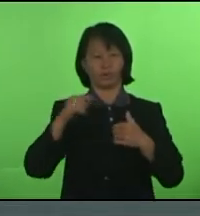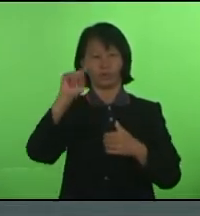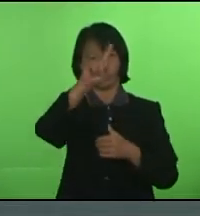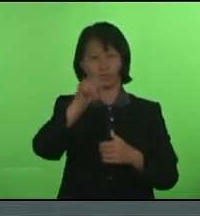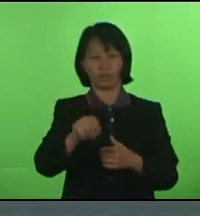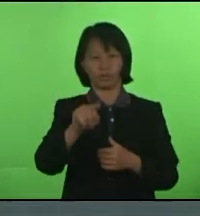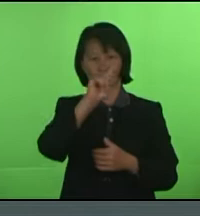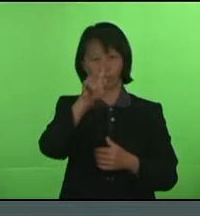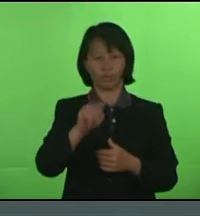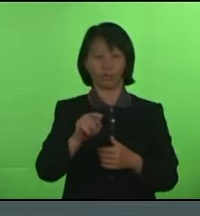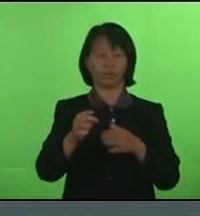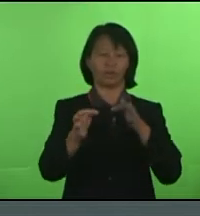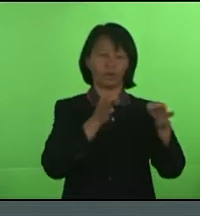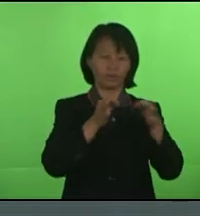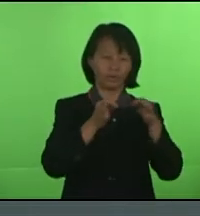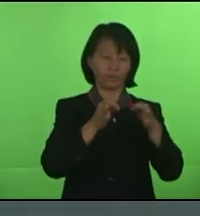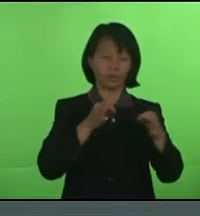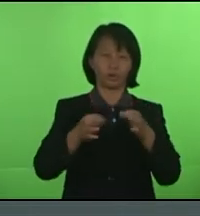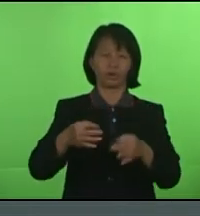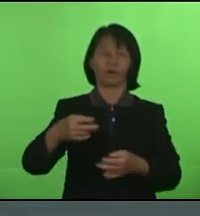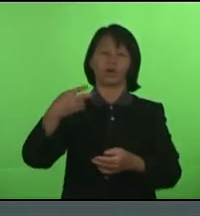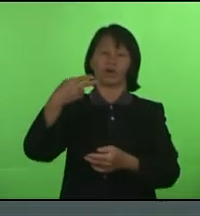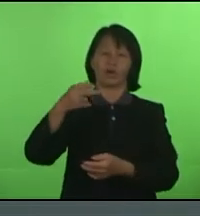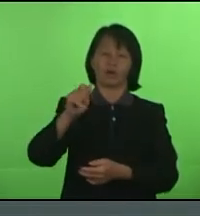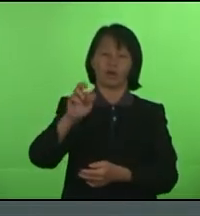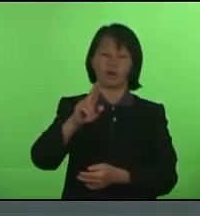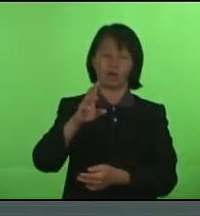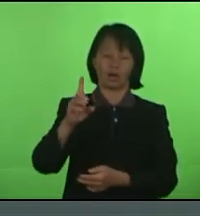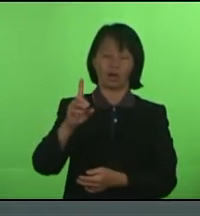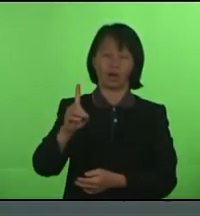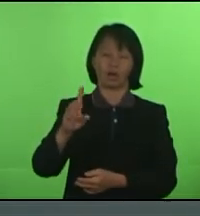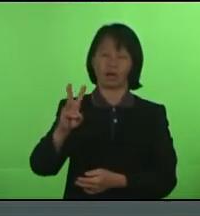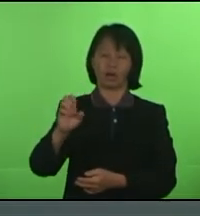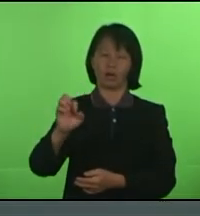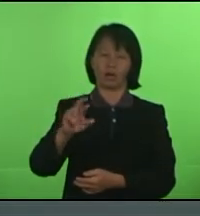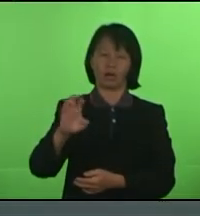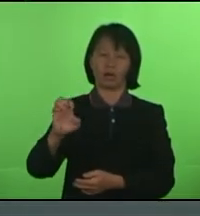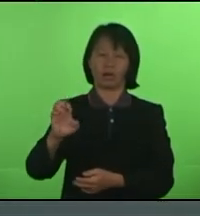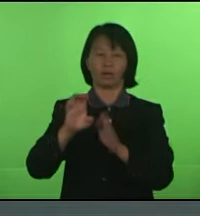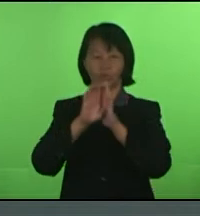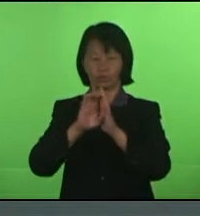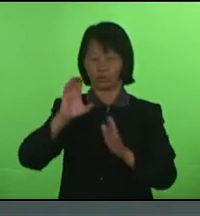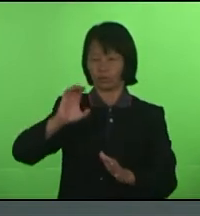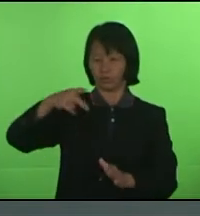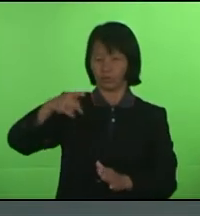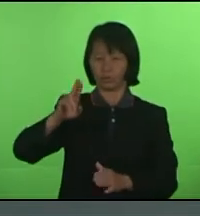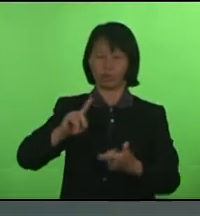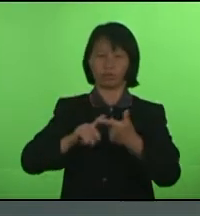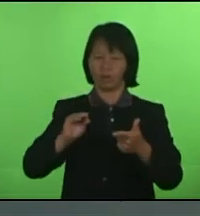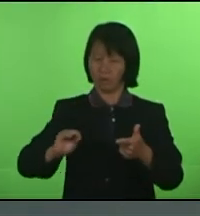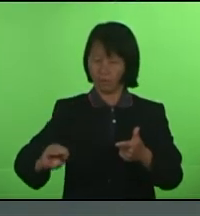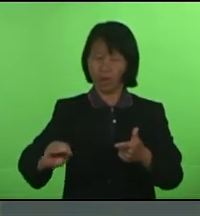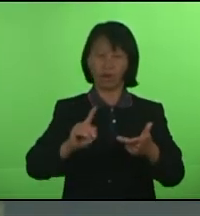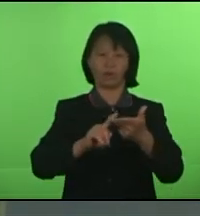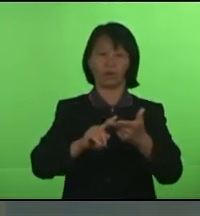dealing with questions like, describe the hardware components of the computer, like the CPU,